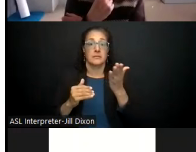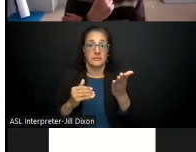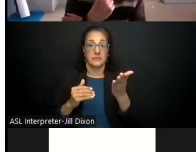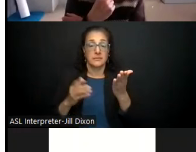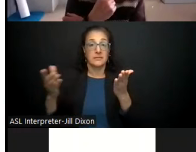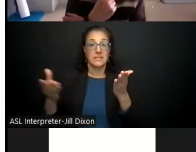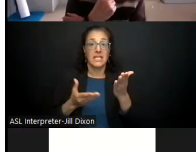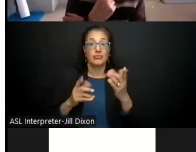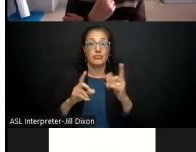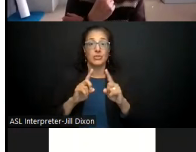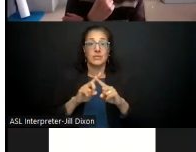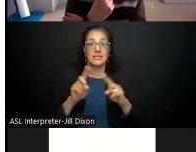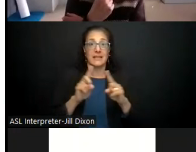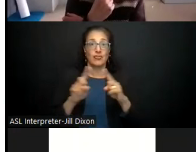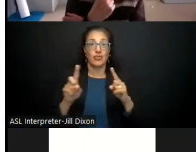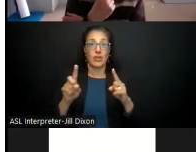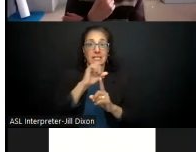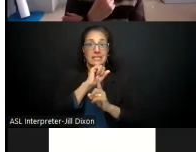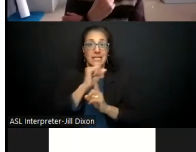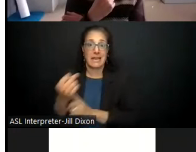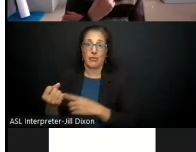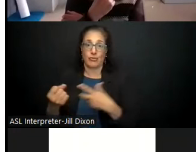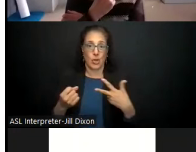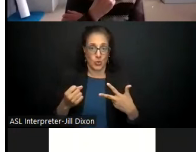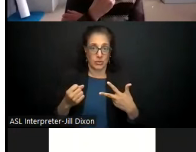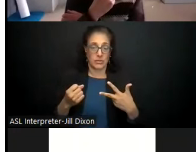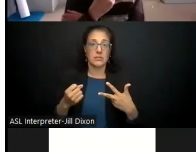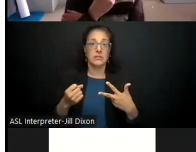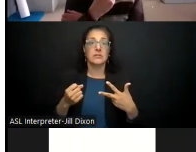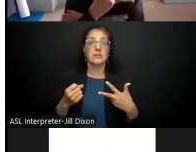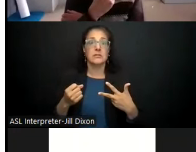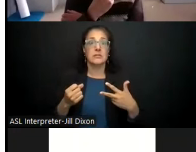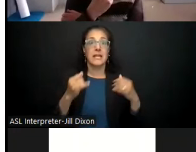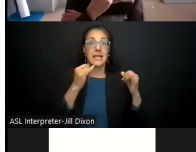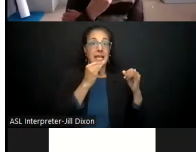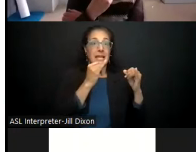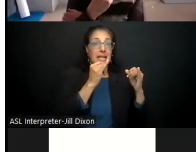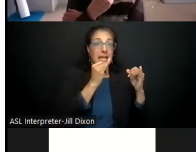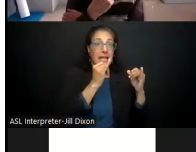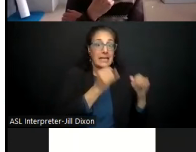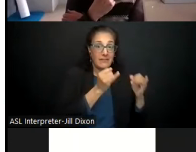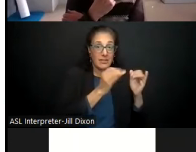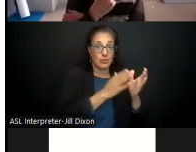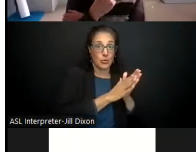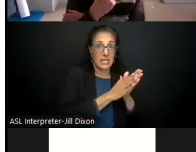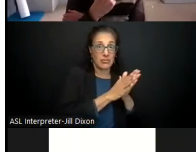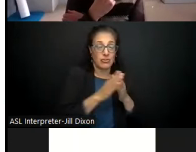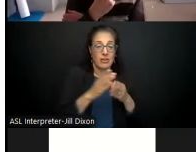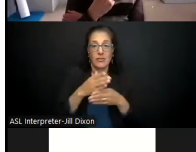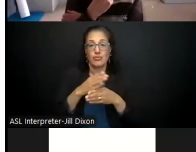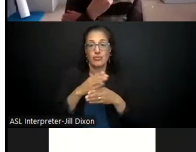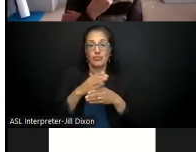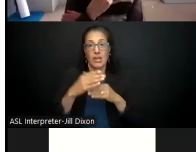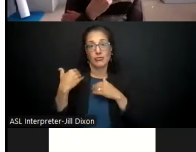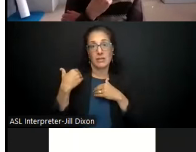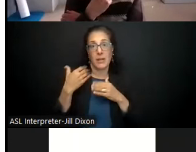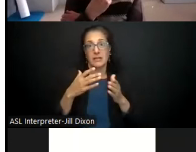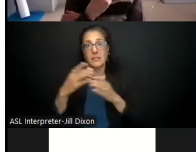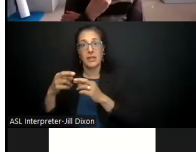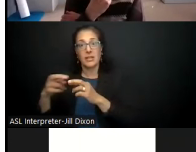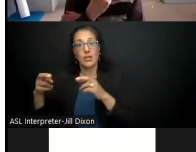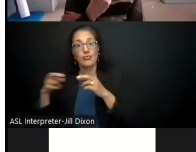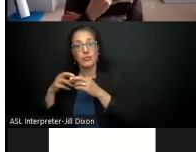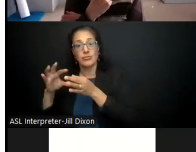different scenarios, the individual initiative, the shared responsibility, and the regional coordination. And